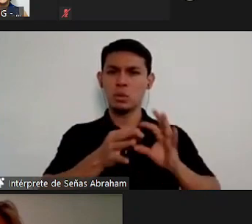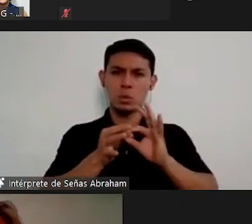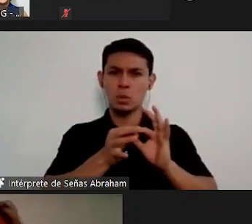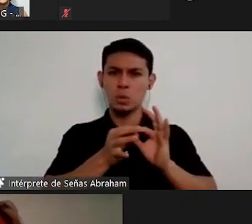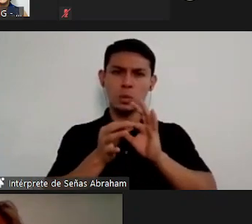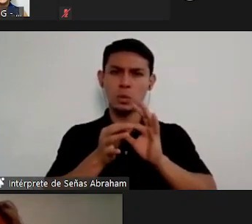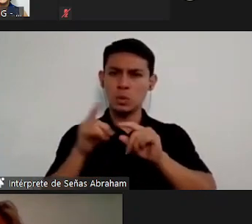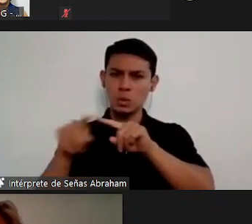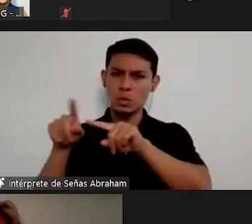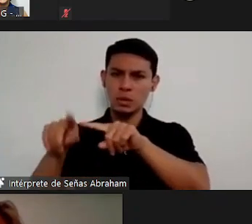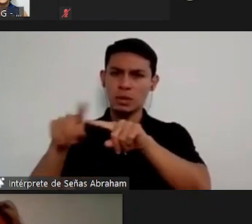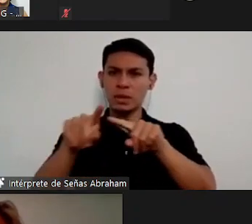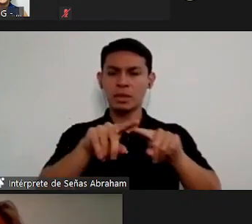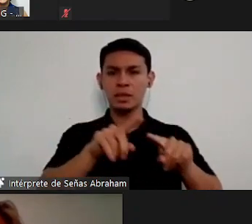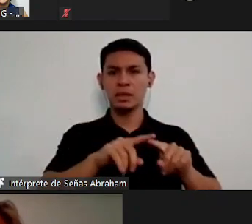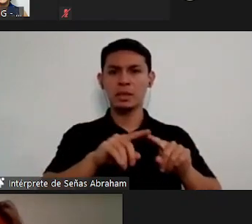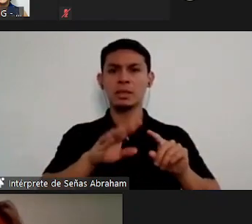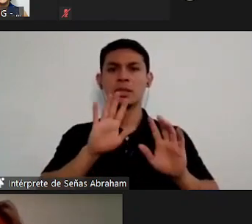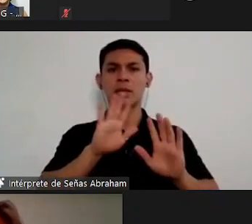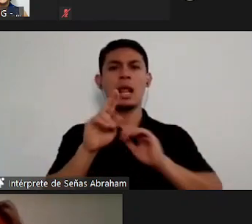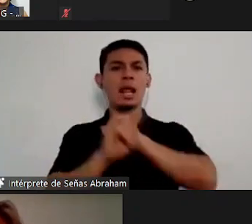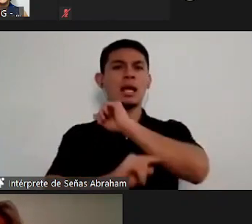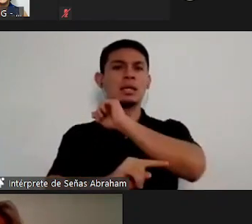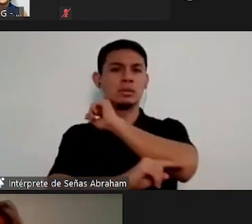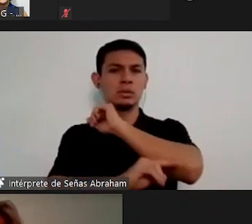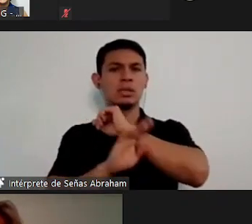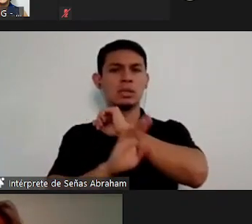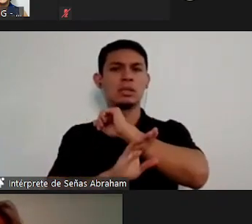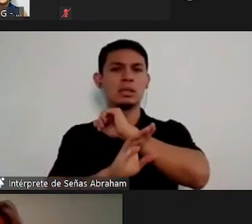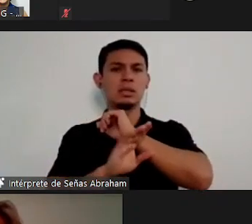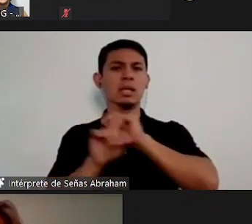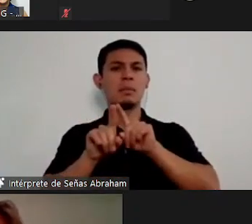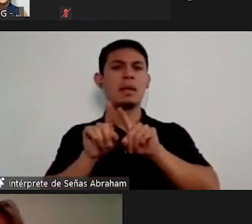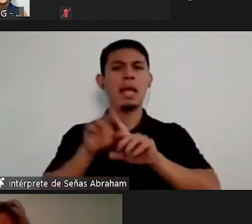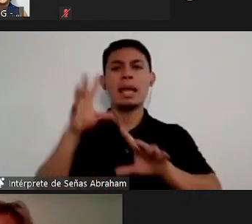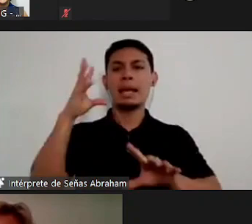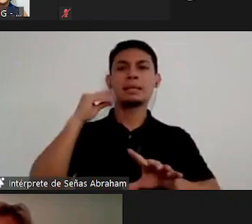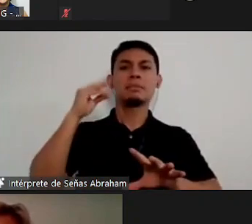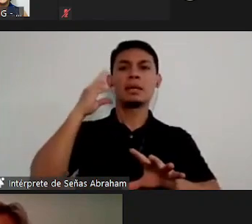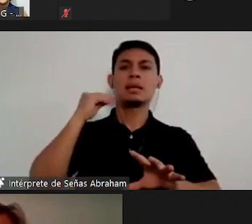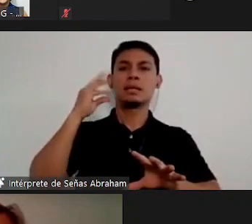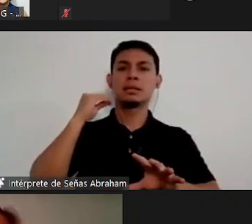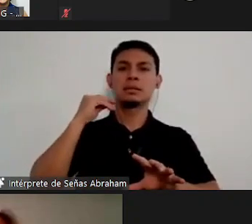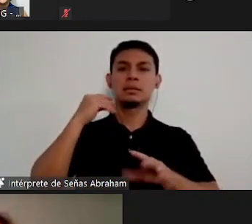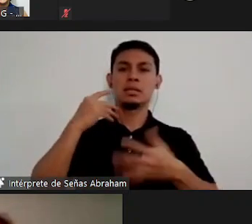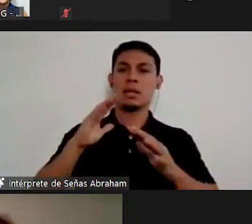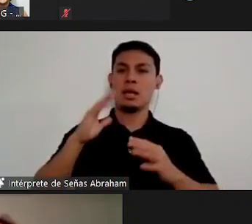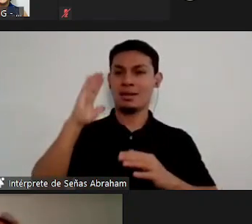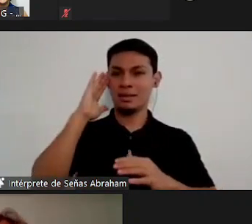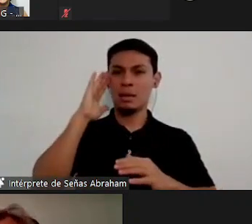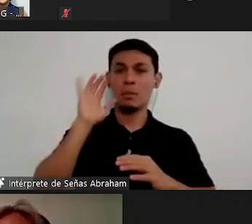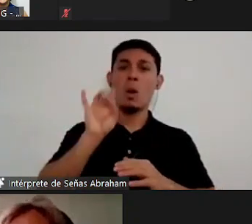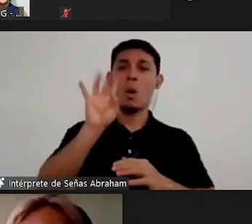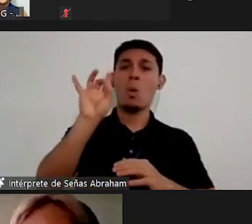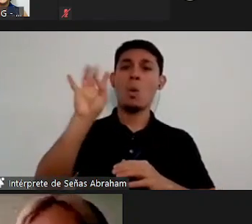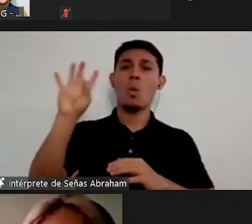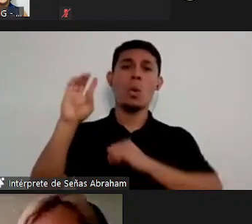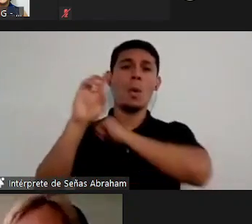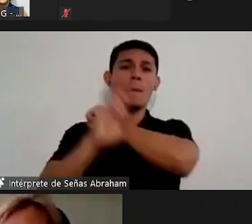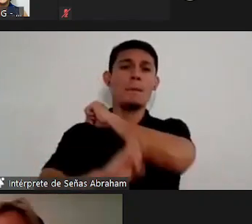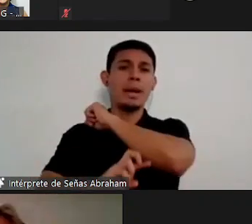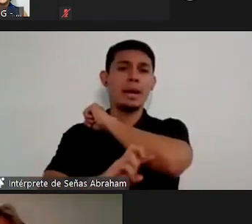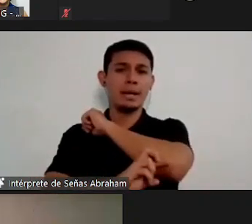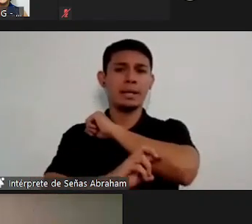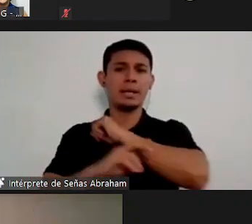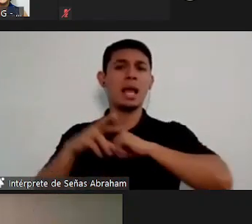that is going to also work with other factors of the national contact point based on the experience that you also